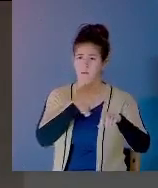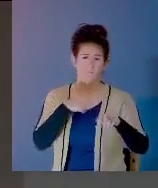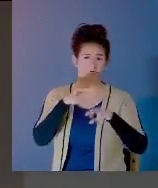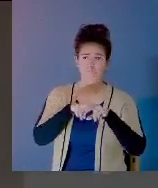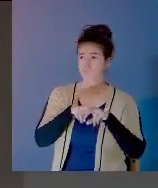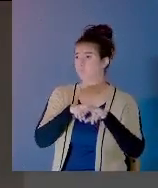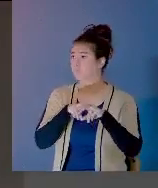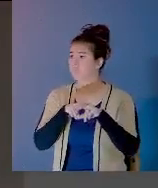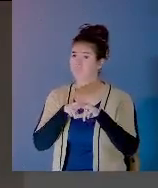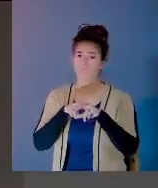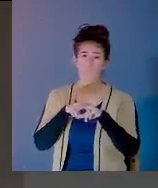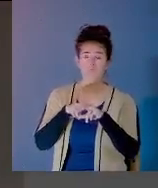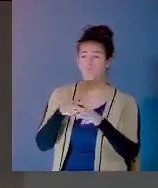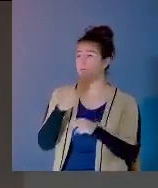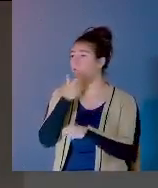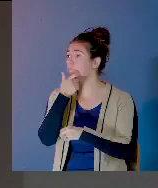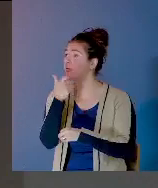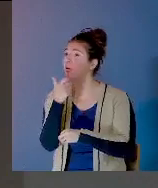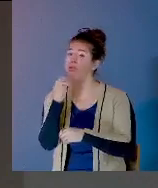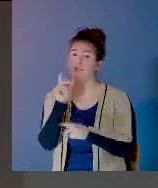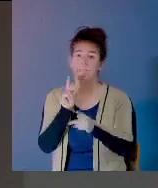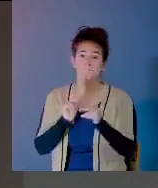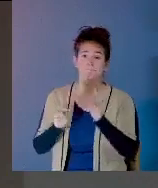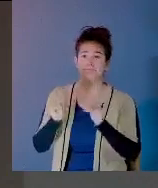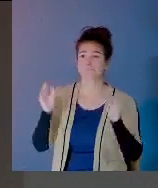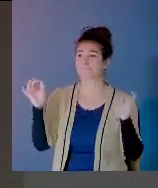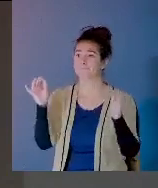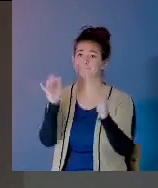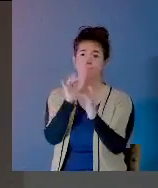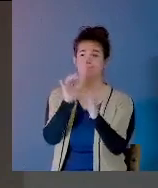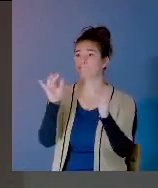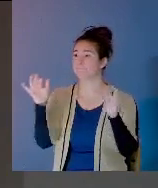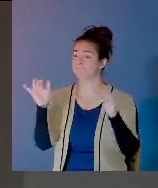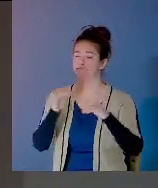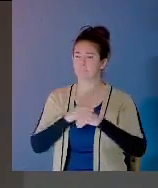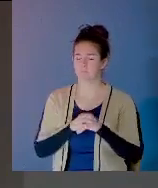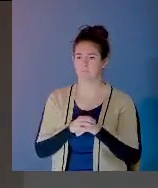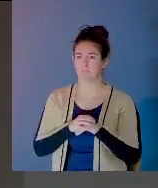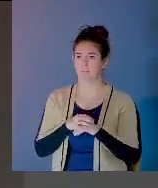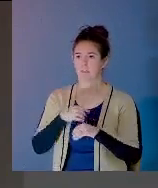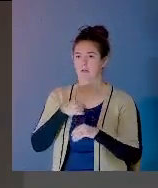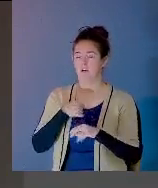just watch people walk by. And as I did that, I saw this